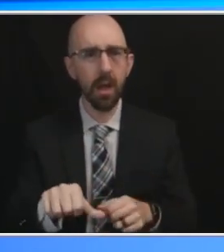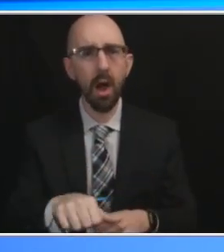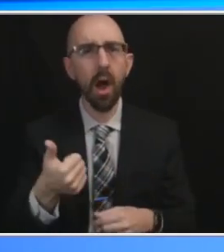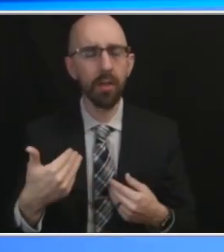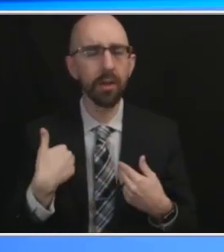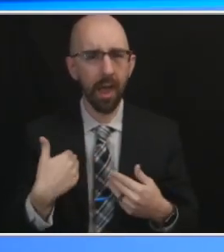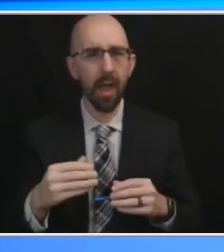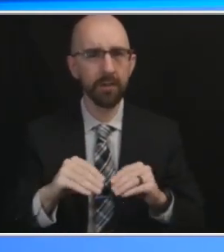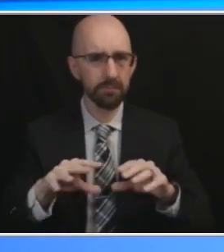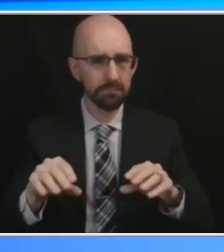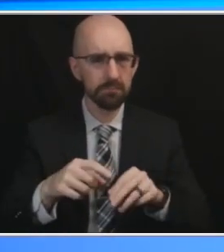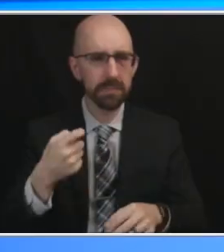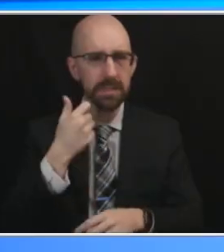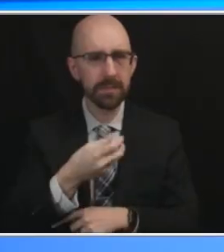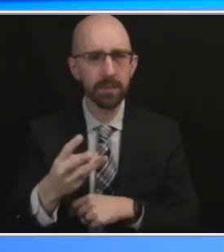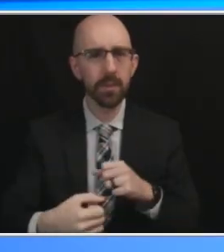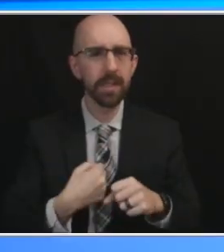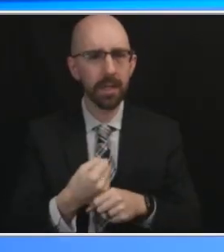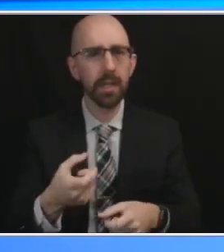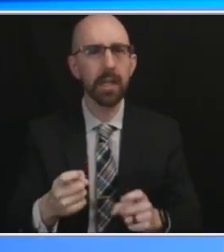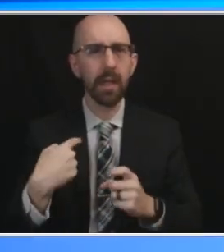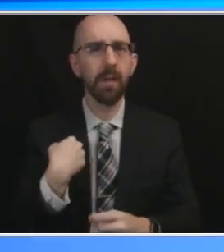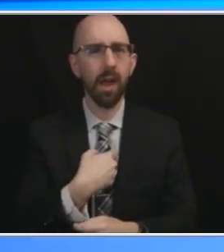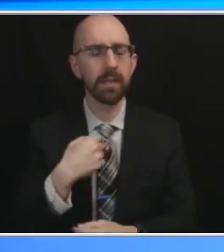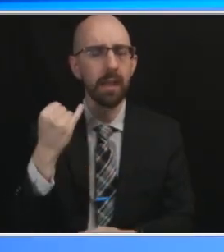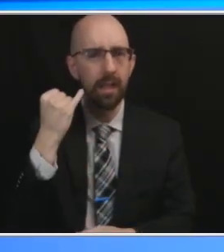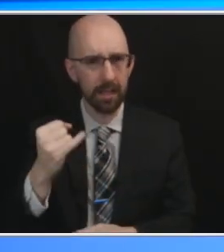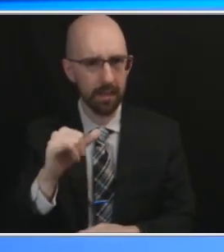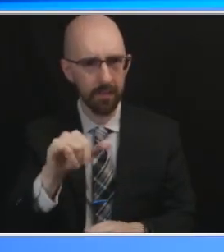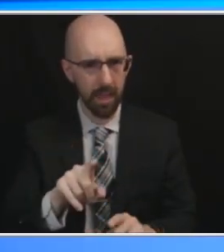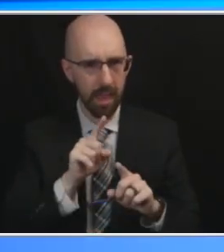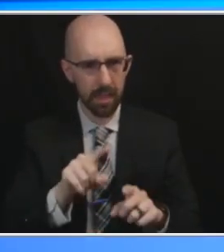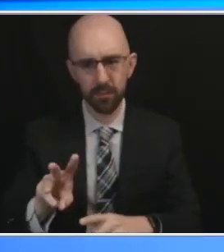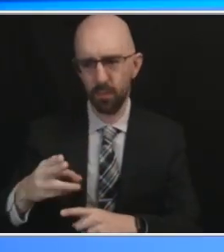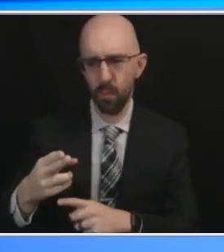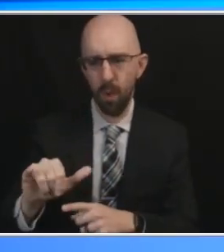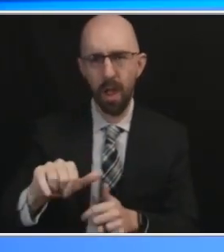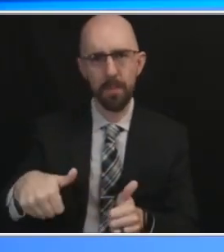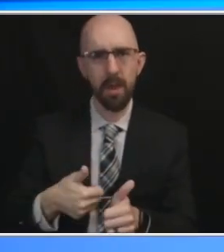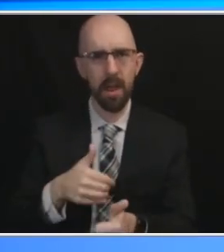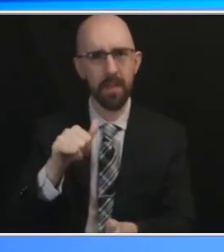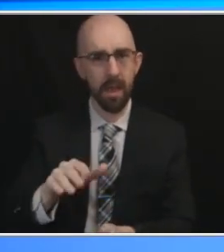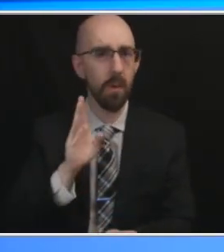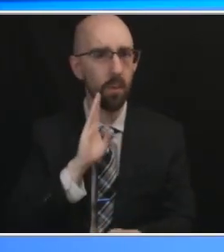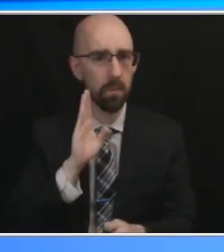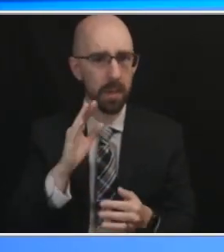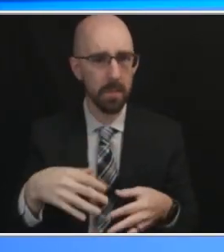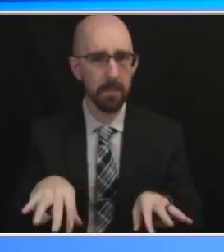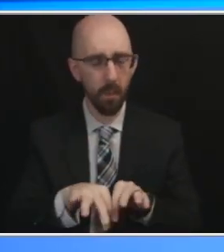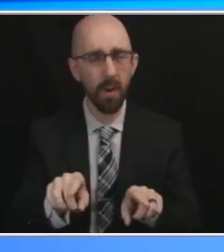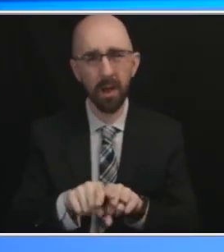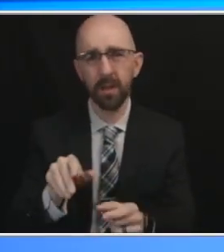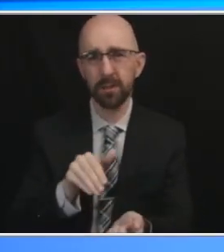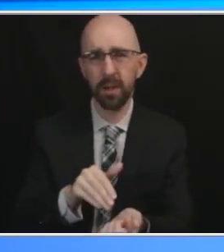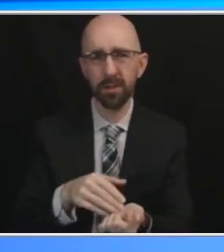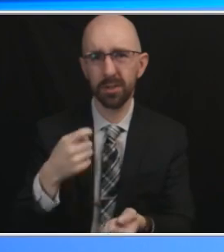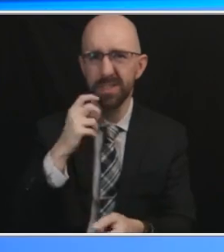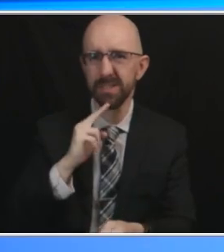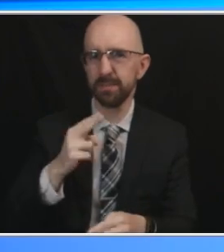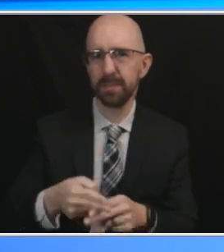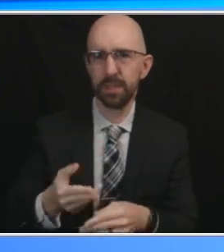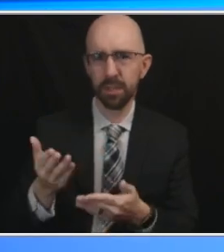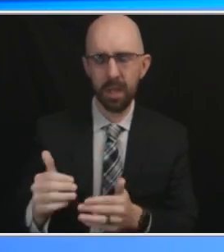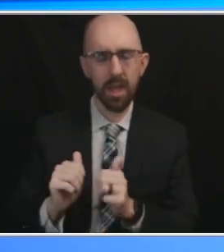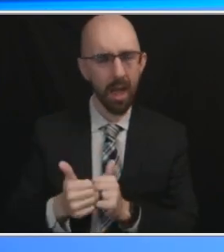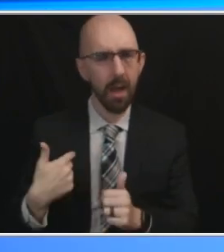few years are giving us a glimpse of that answer of the why. And that's going to be really important, as Dr. Castro had mentioned, of, you know, how do we prevent this,